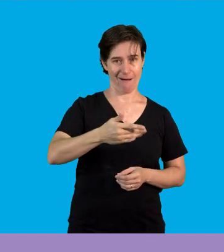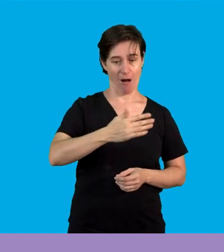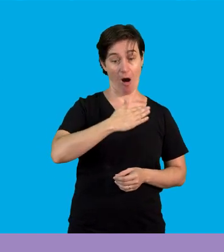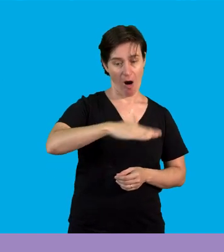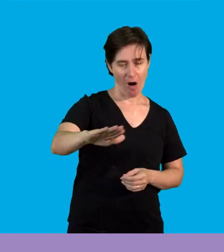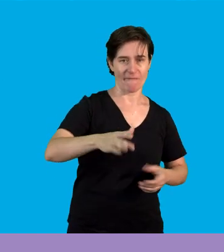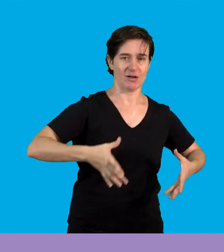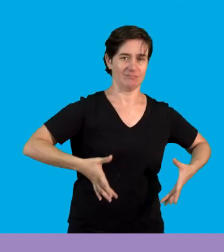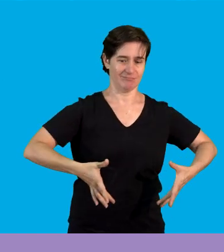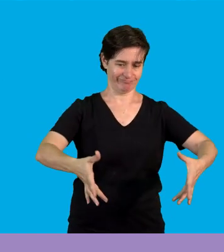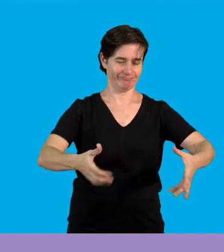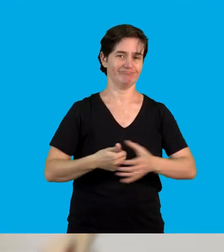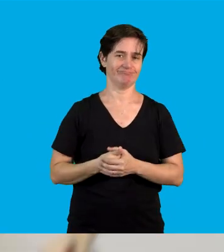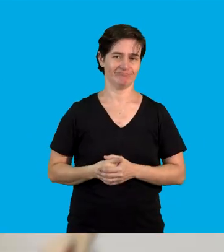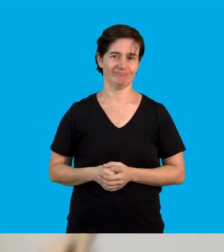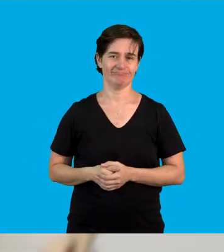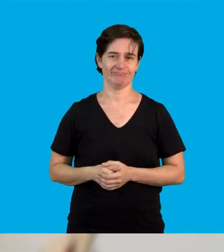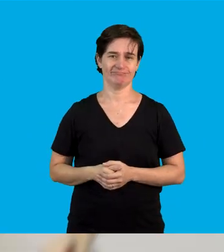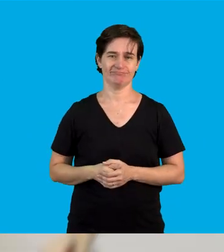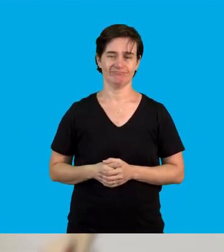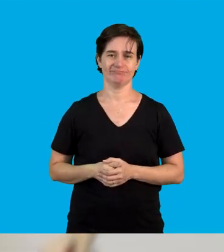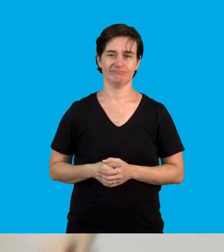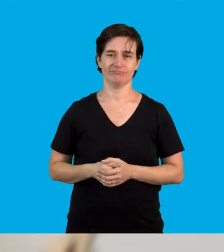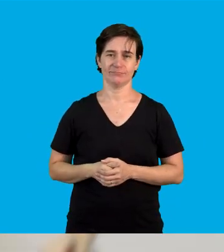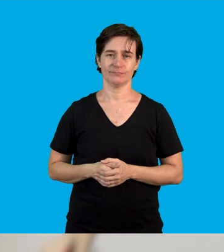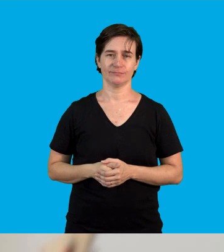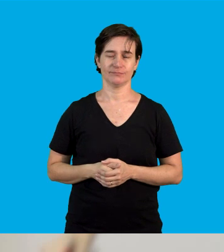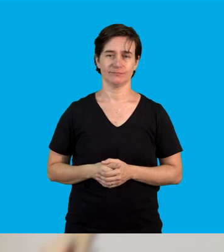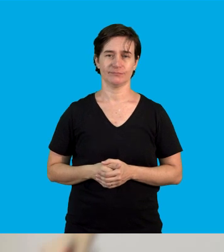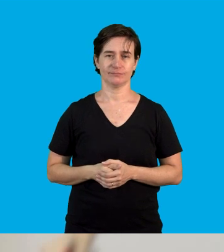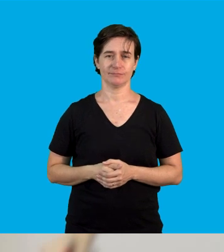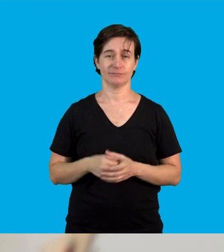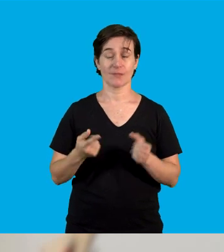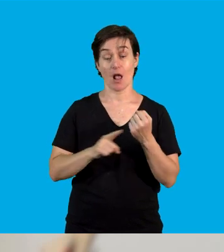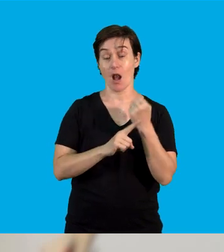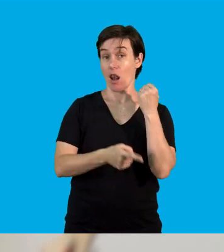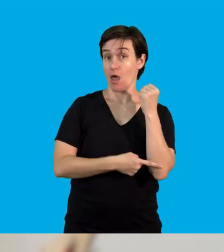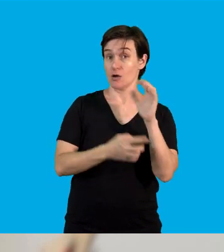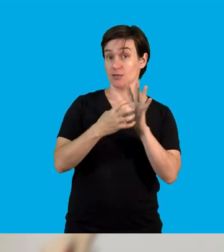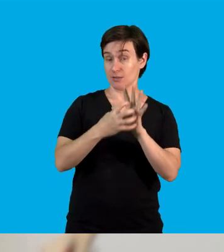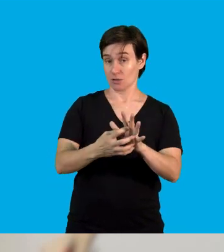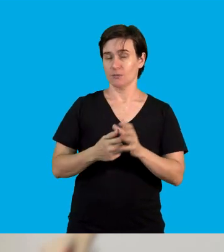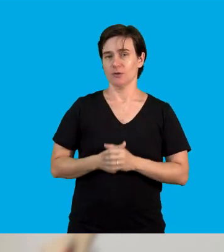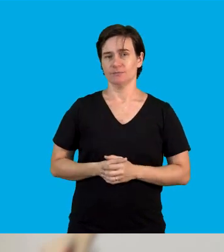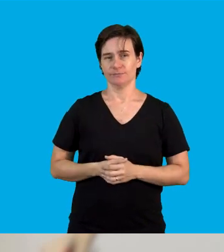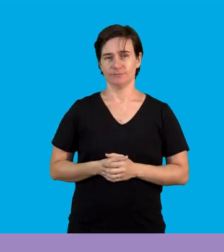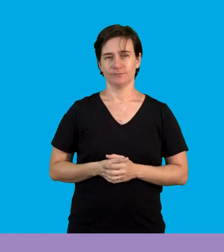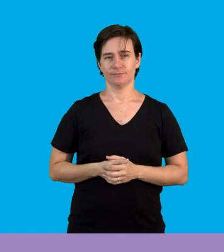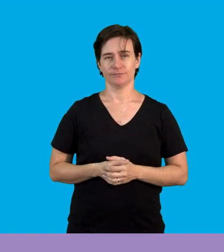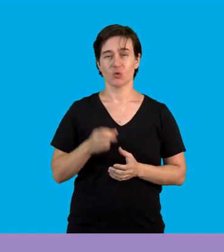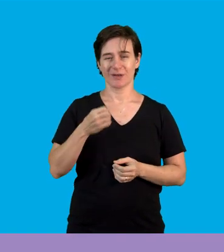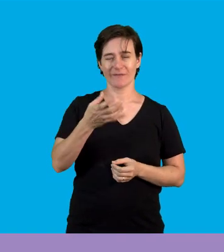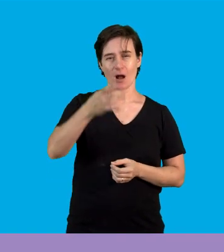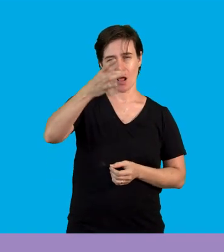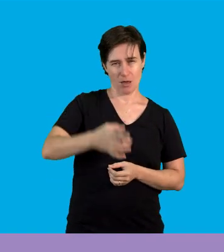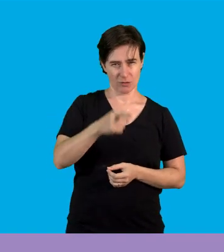half cylinder rather. And then moving on to the last example here, we are given